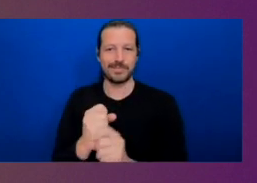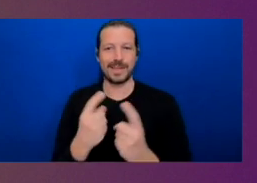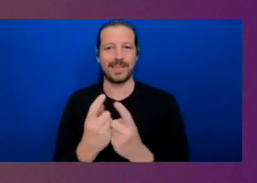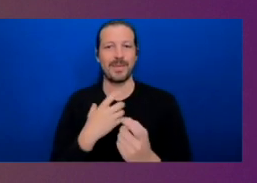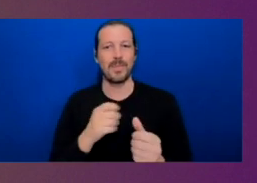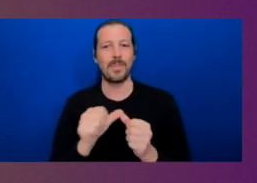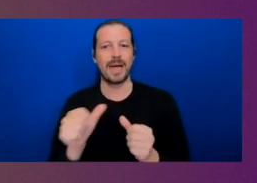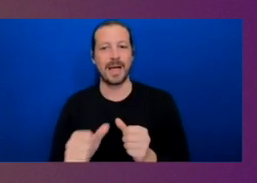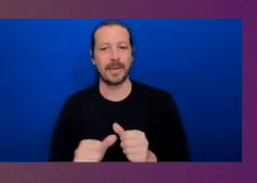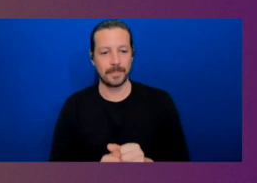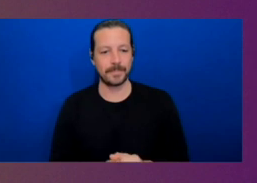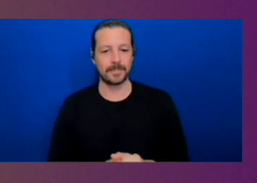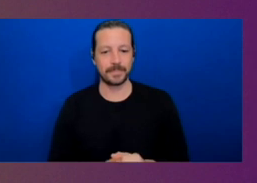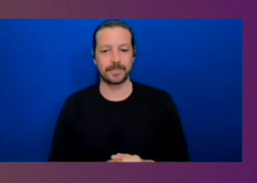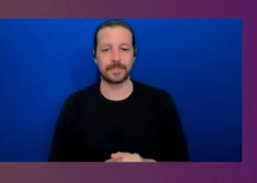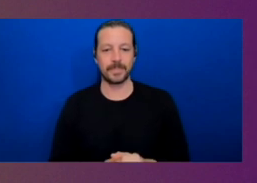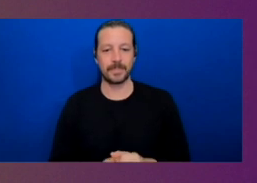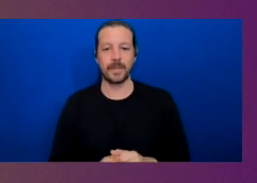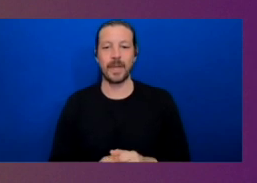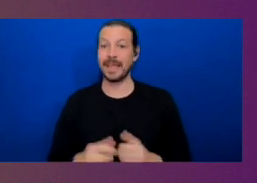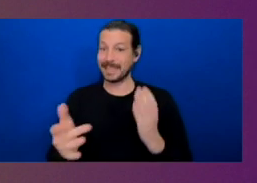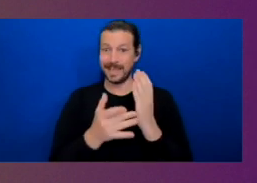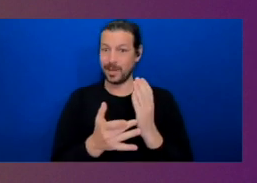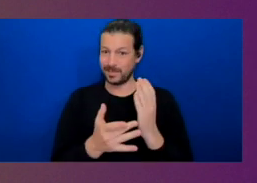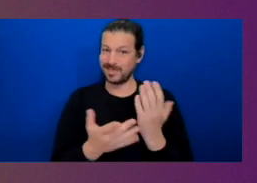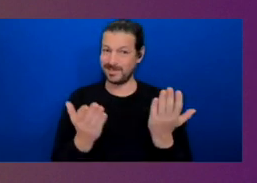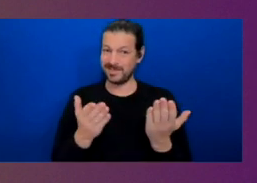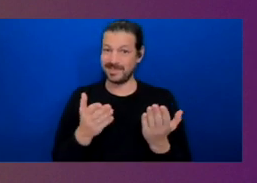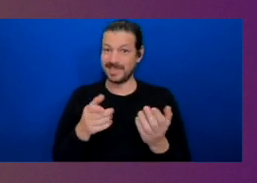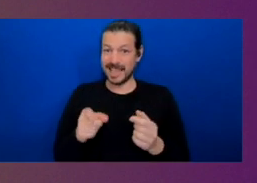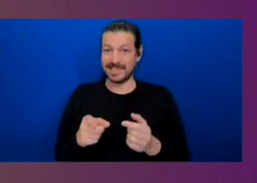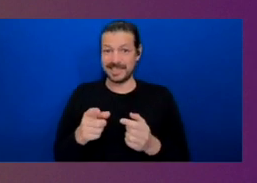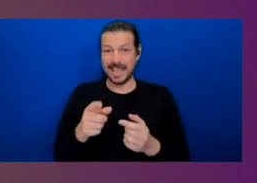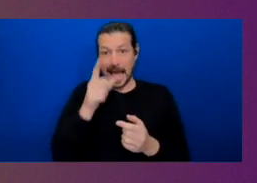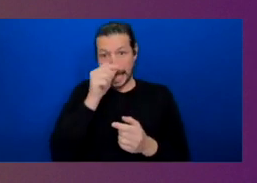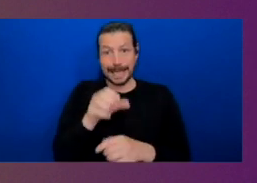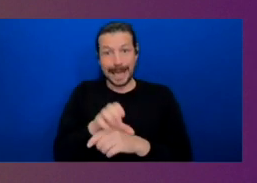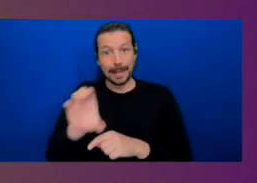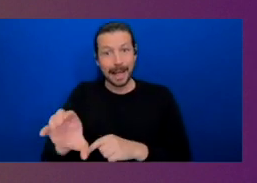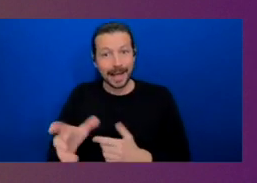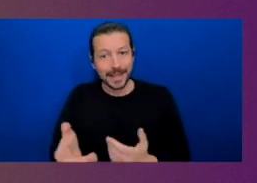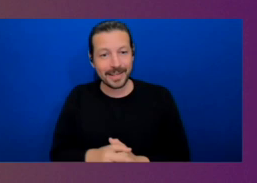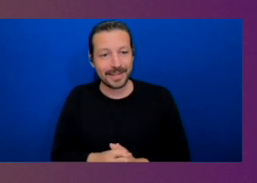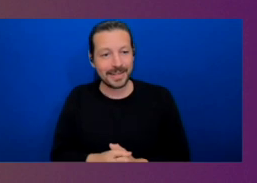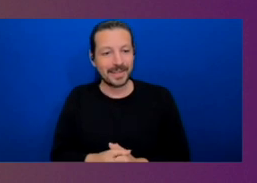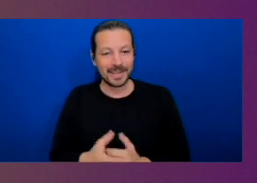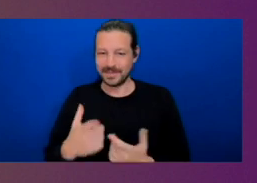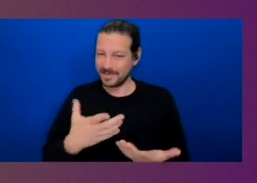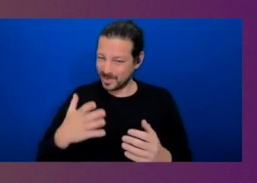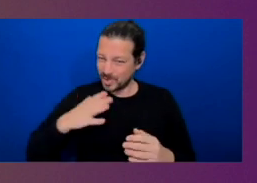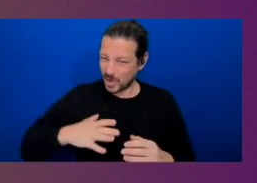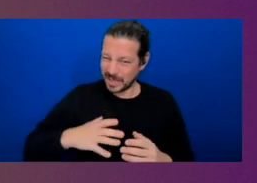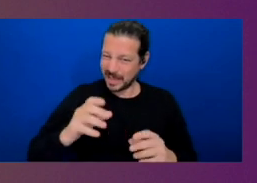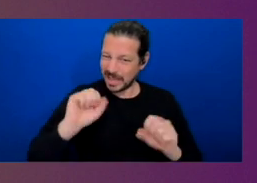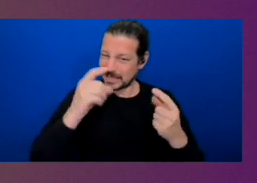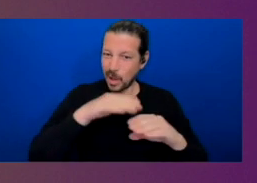that, because you don't need to know how to write JavaScript to know how to design something better. You need people that can do that. You need people